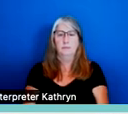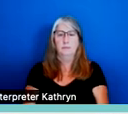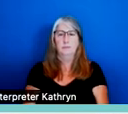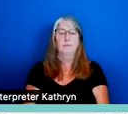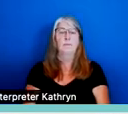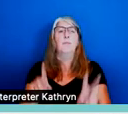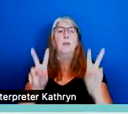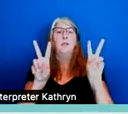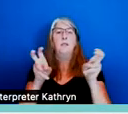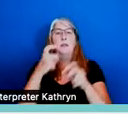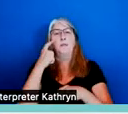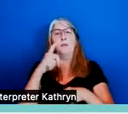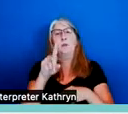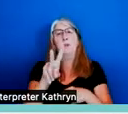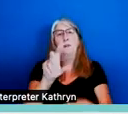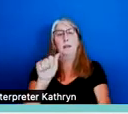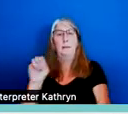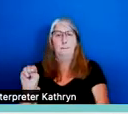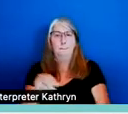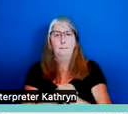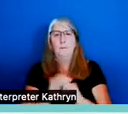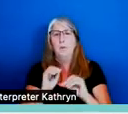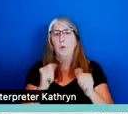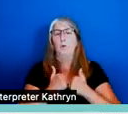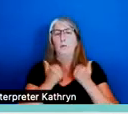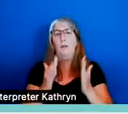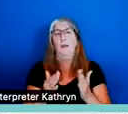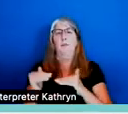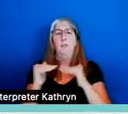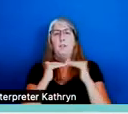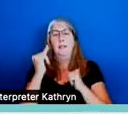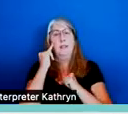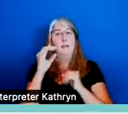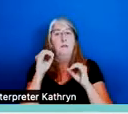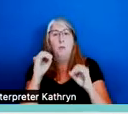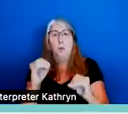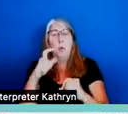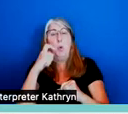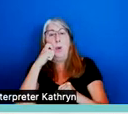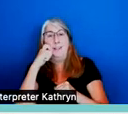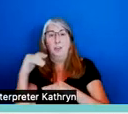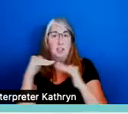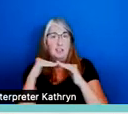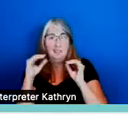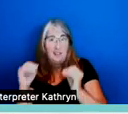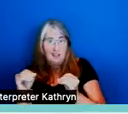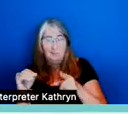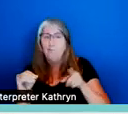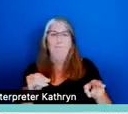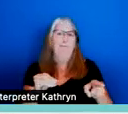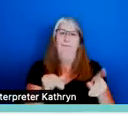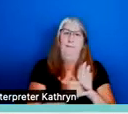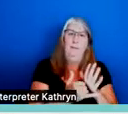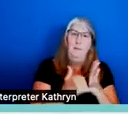for DVAM is No Survivor Justice Without Racial Justice. This has been the messaging campaign for the last